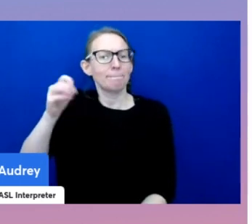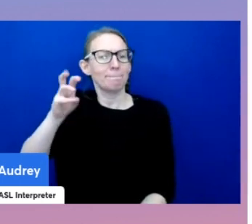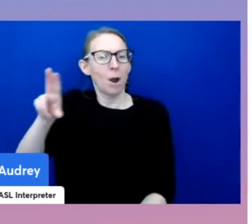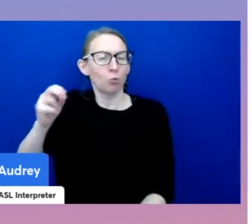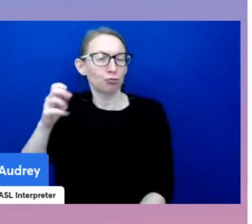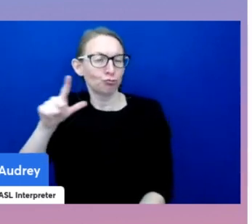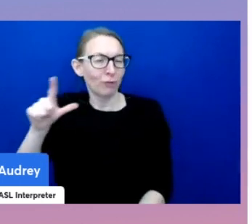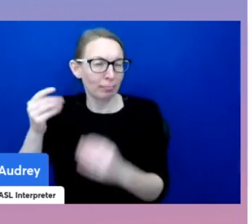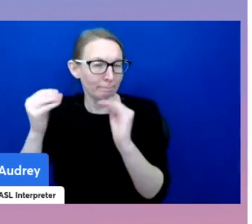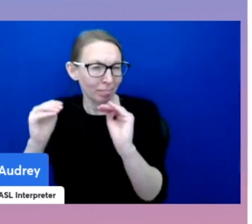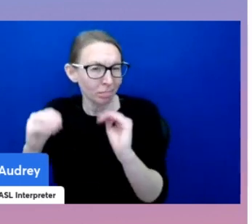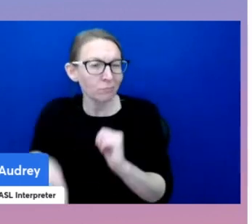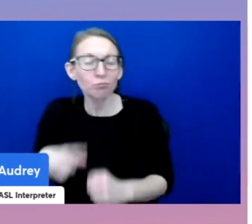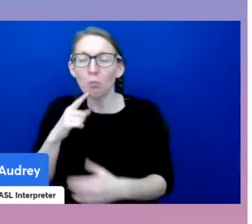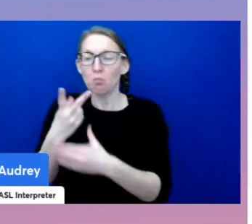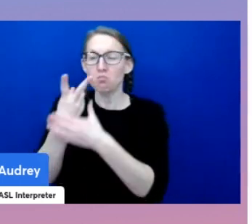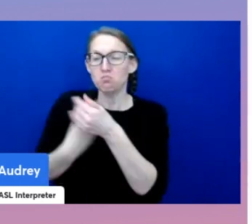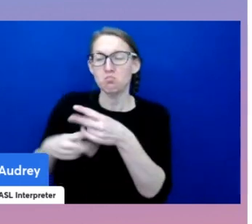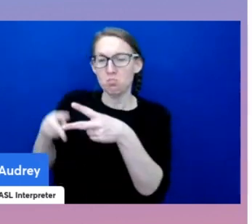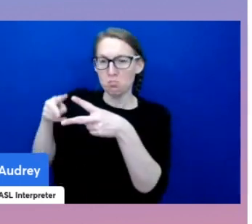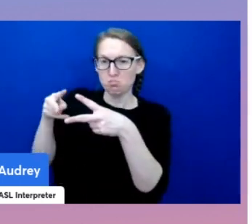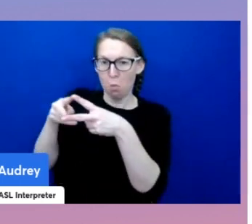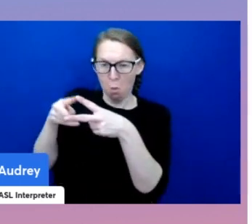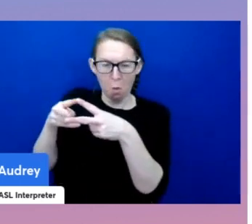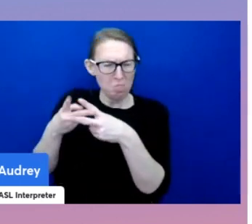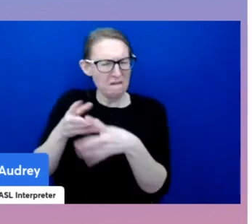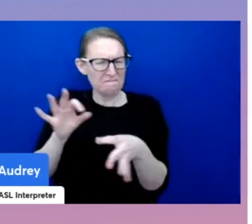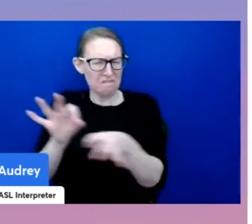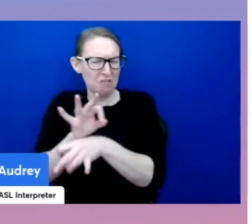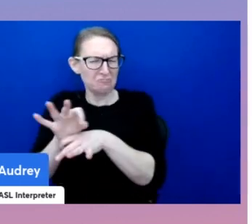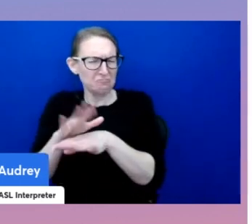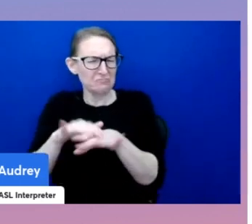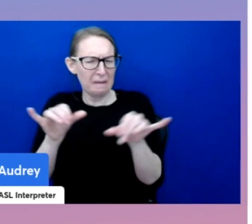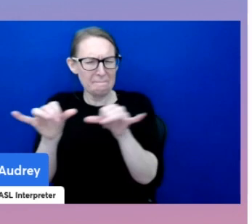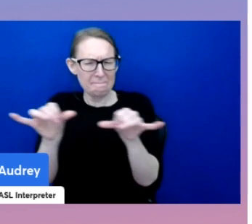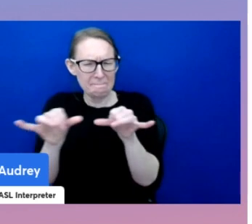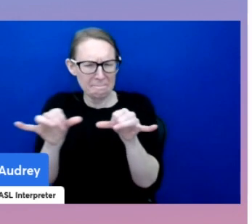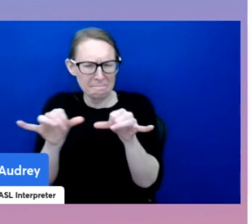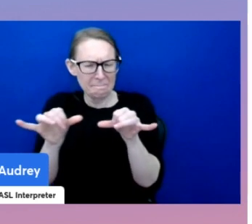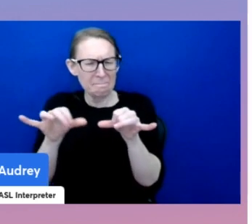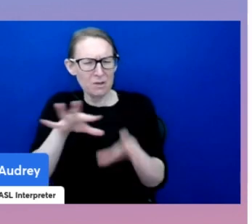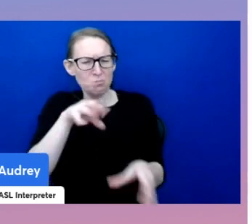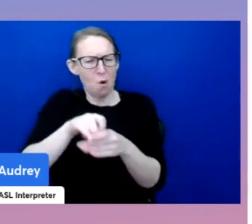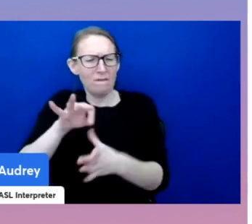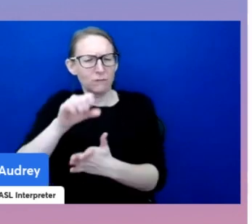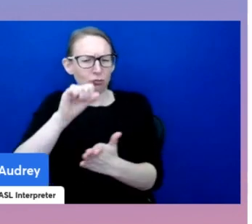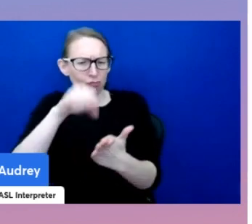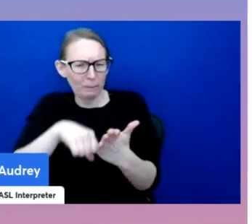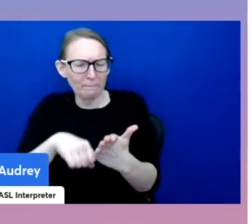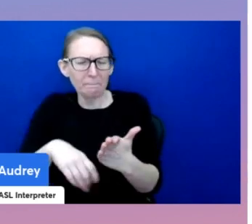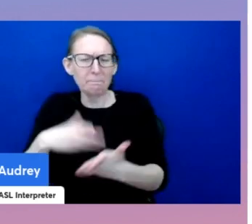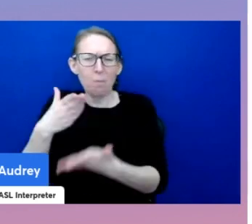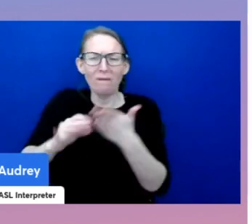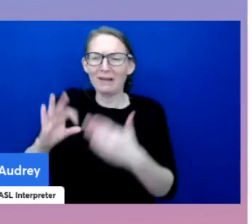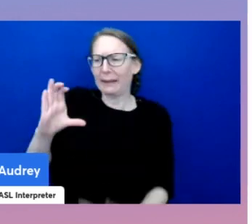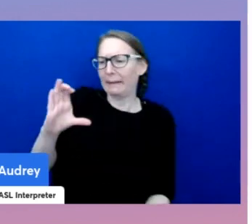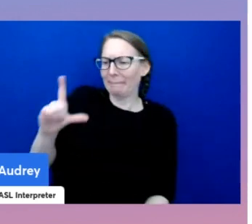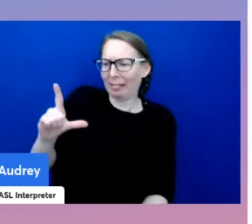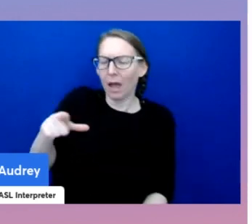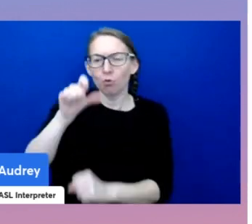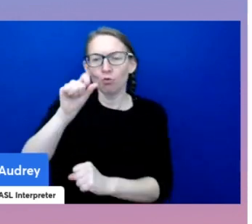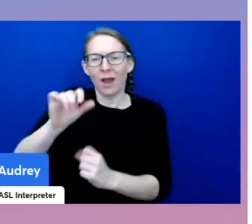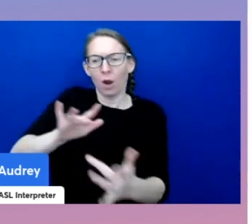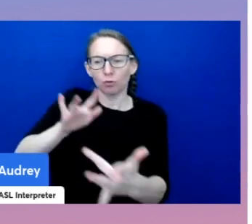Both of them do functionally the same thing. As part of a script or as part of a command line, you can reach out to an